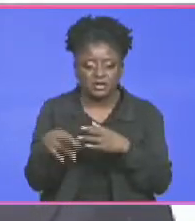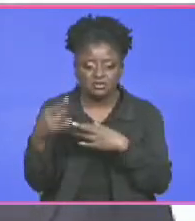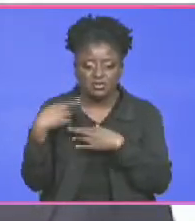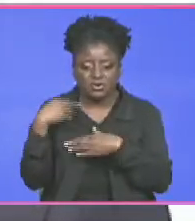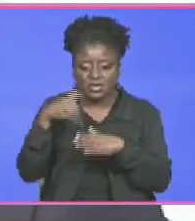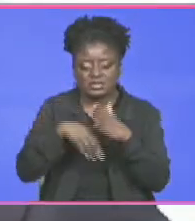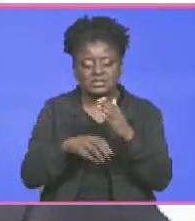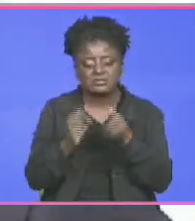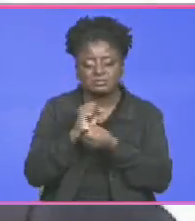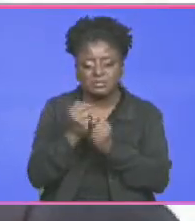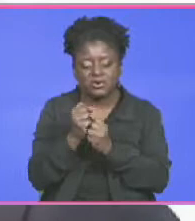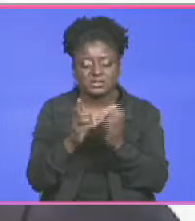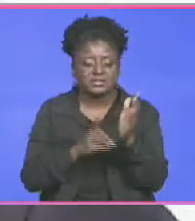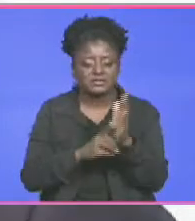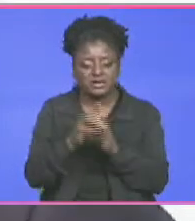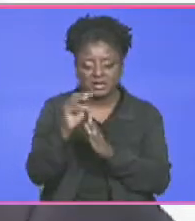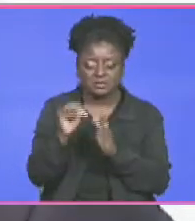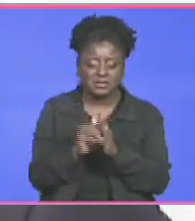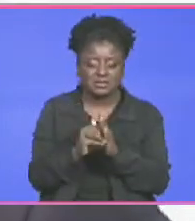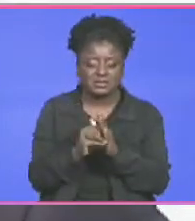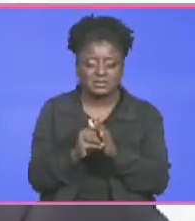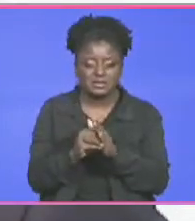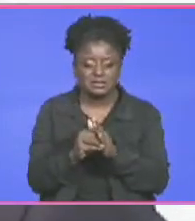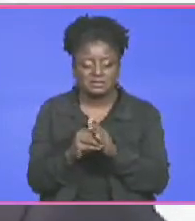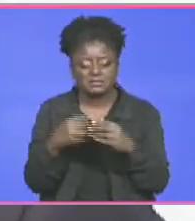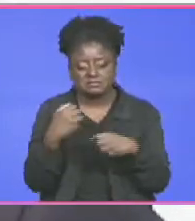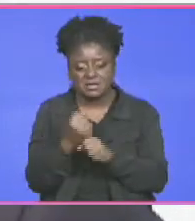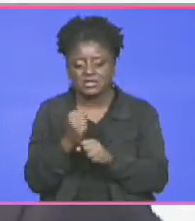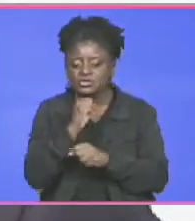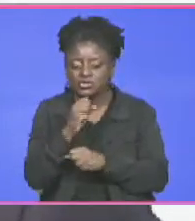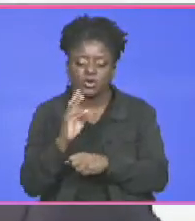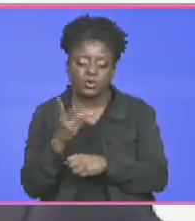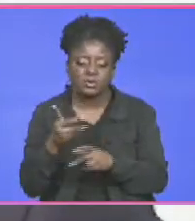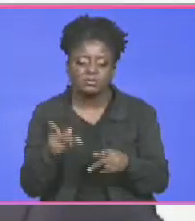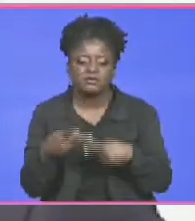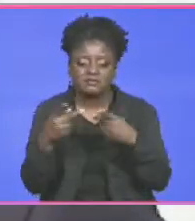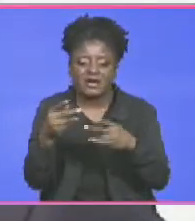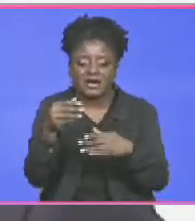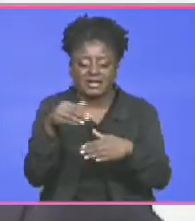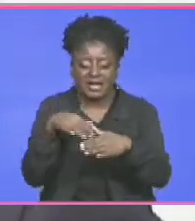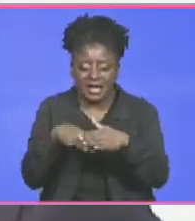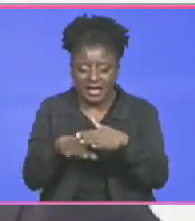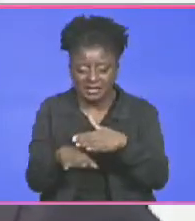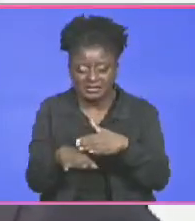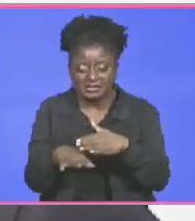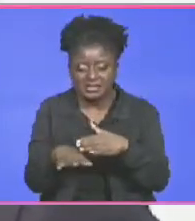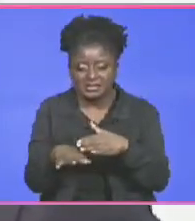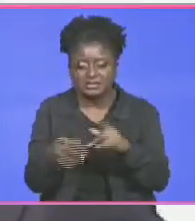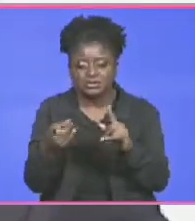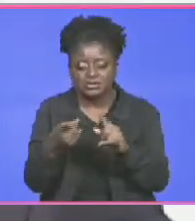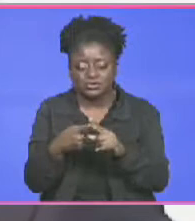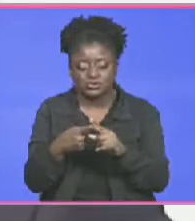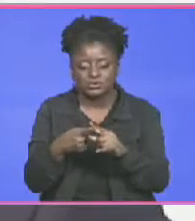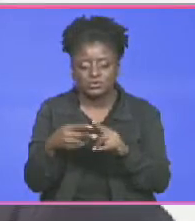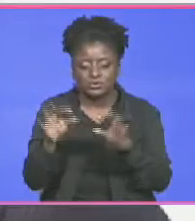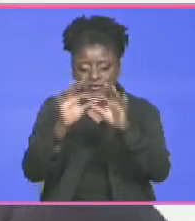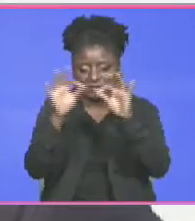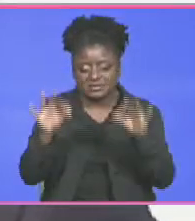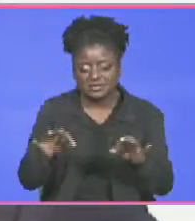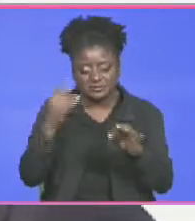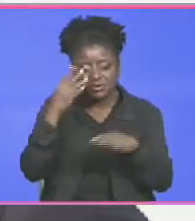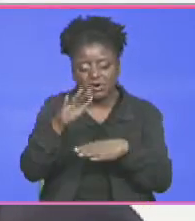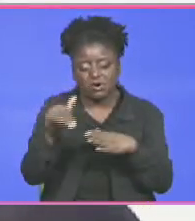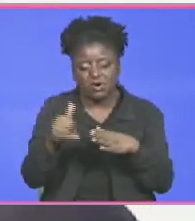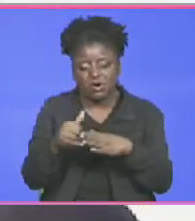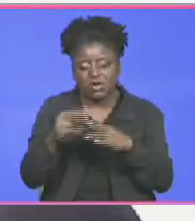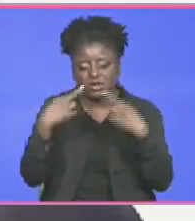sports development, right? So kind of making sure that we provide access to the facilities for all of the residents of New Providence and